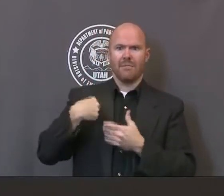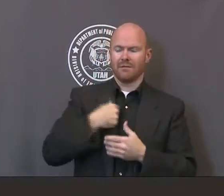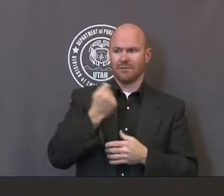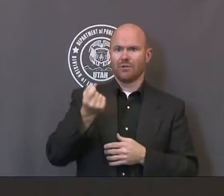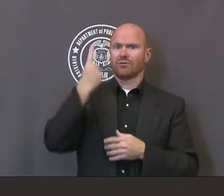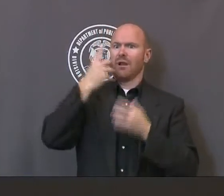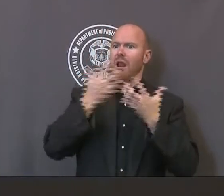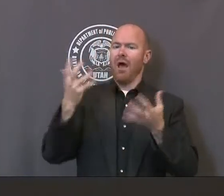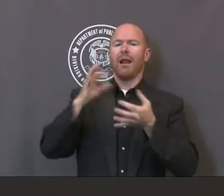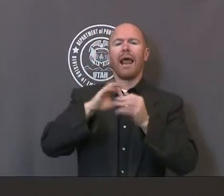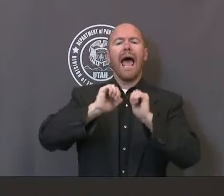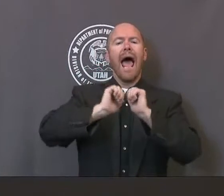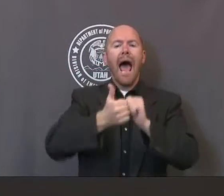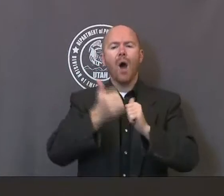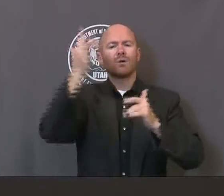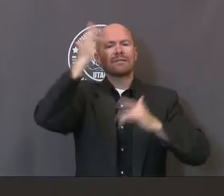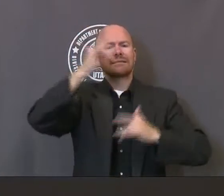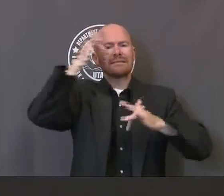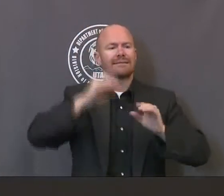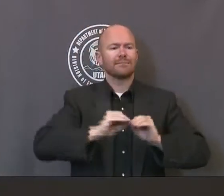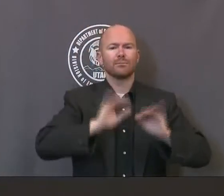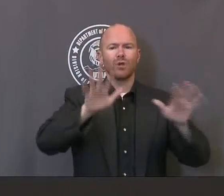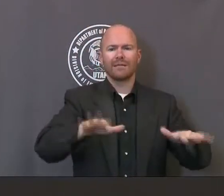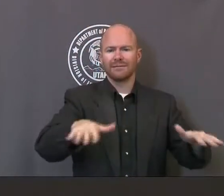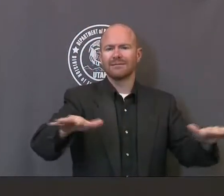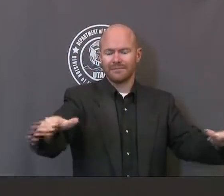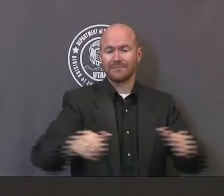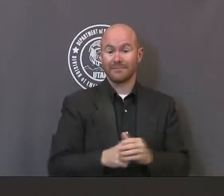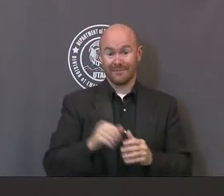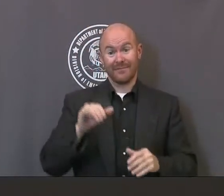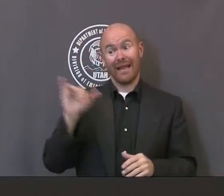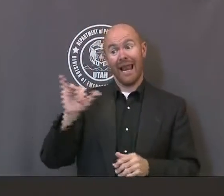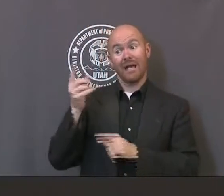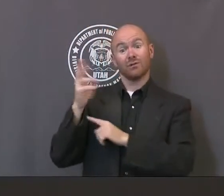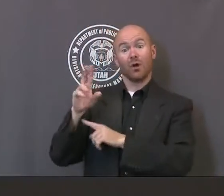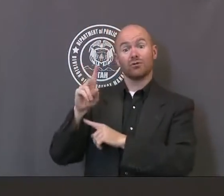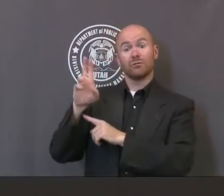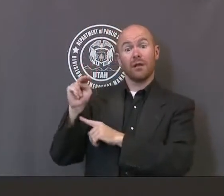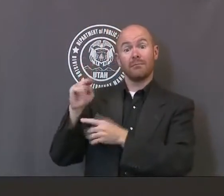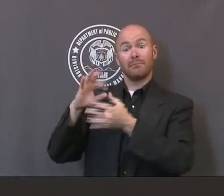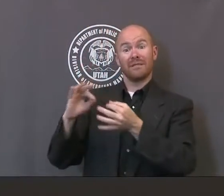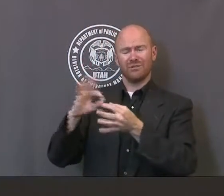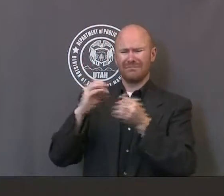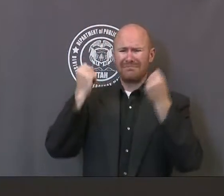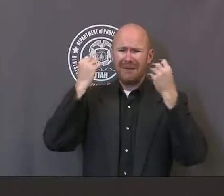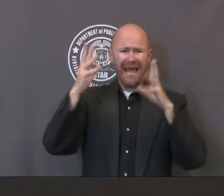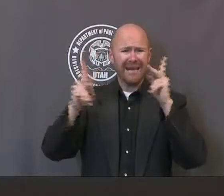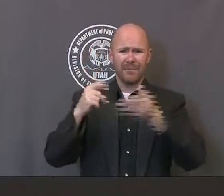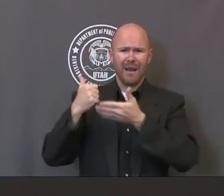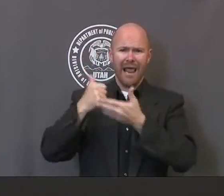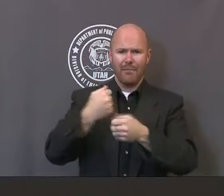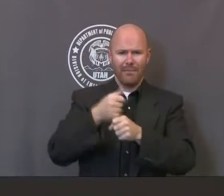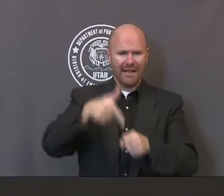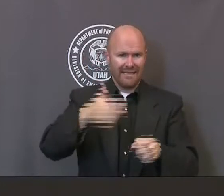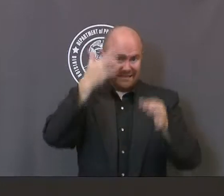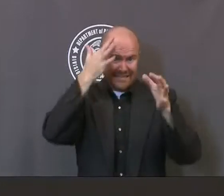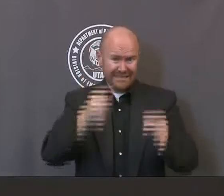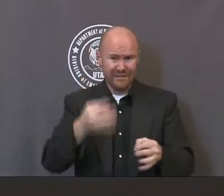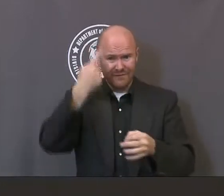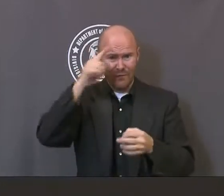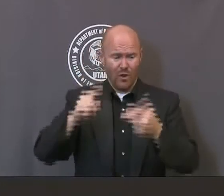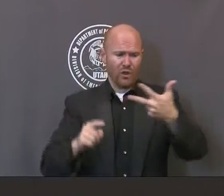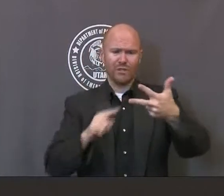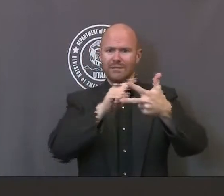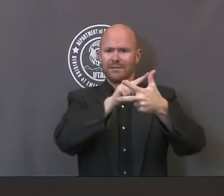as she said, many stakeholders have been involved in trying to decide how this will come together and work effectively. It's